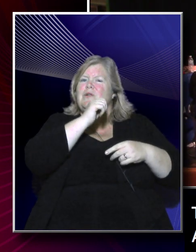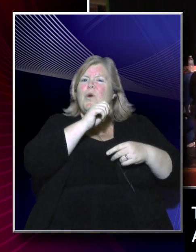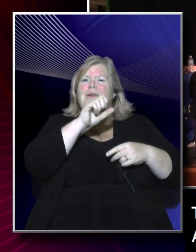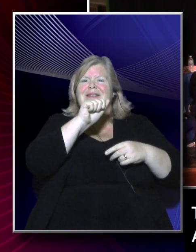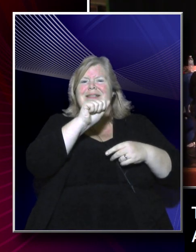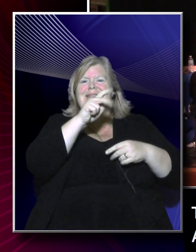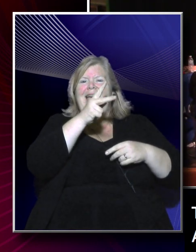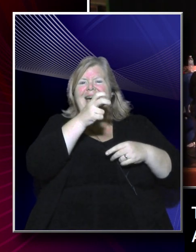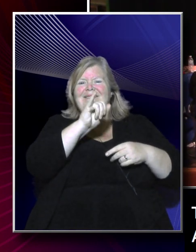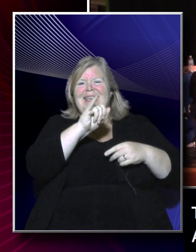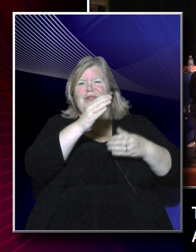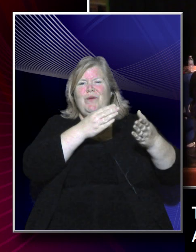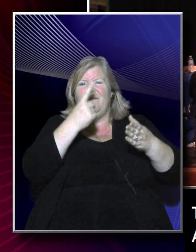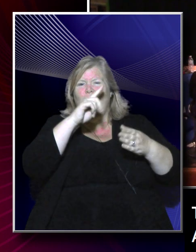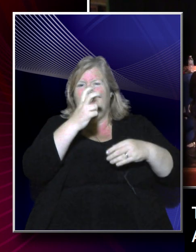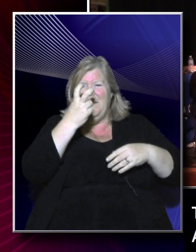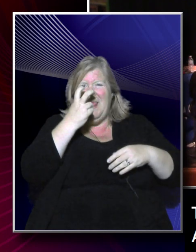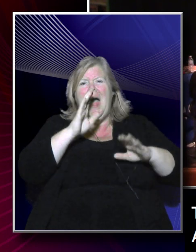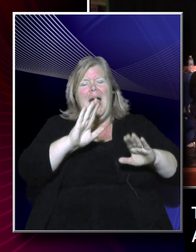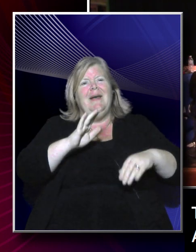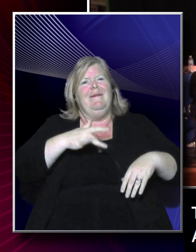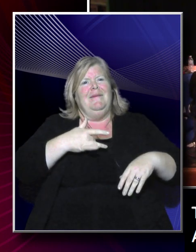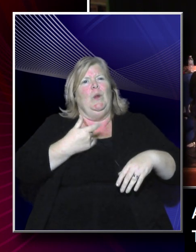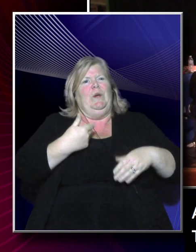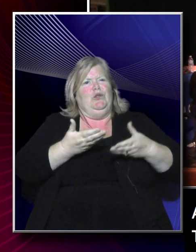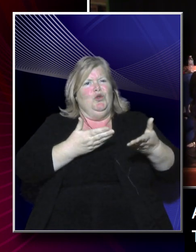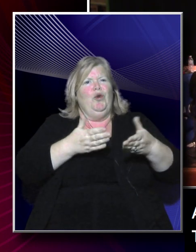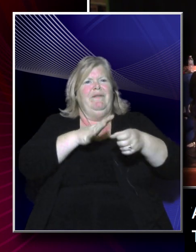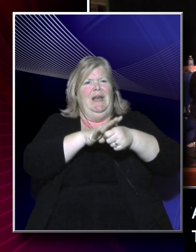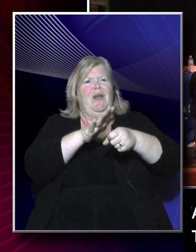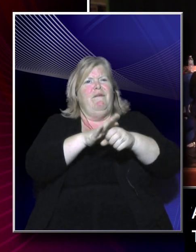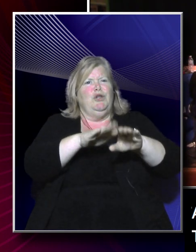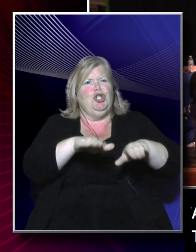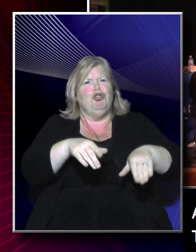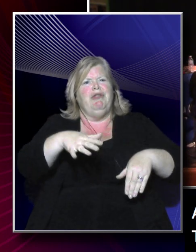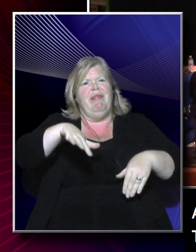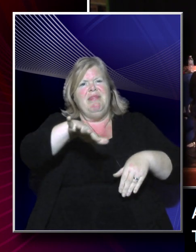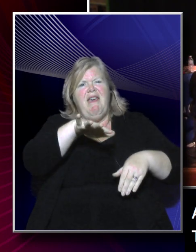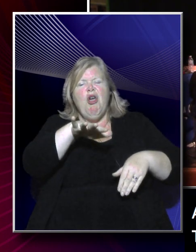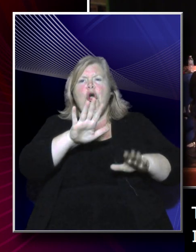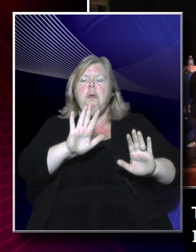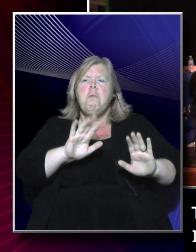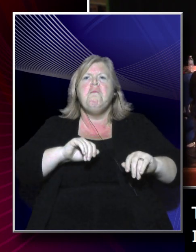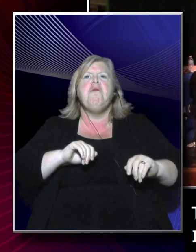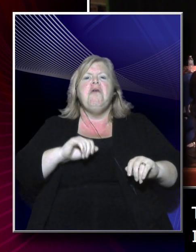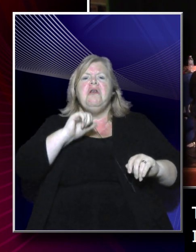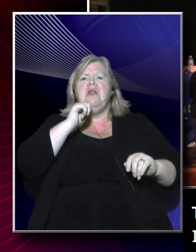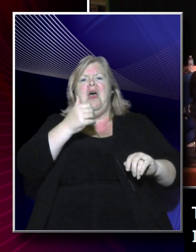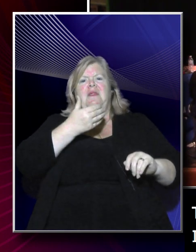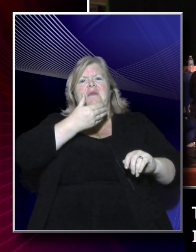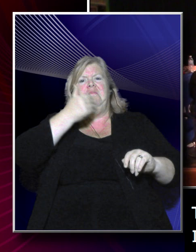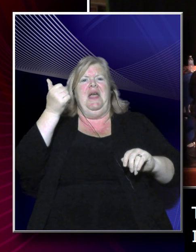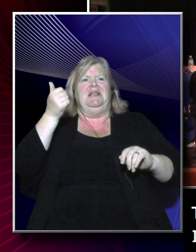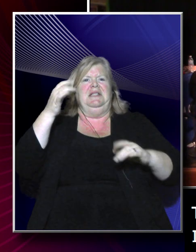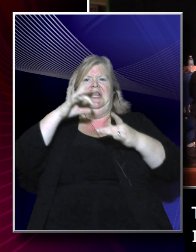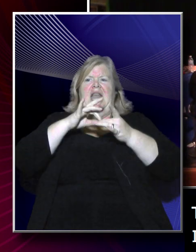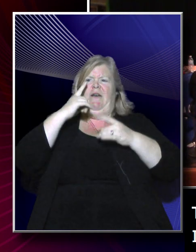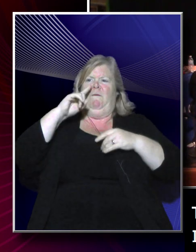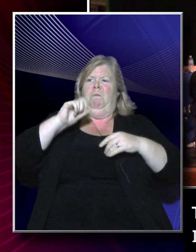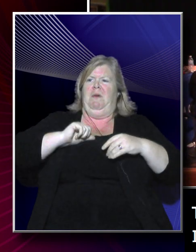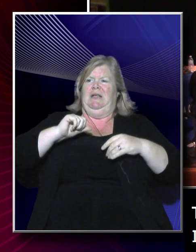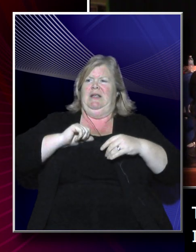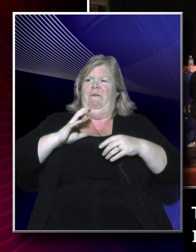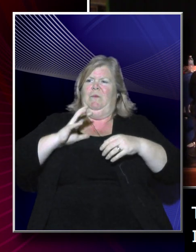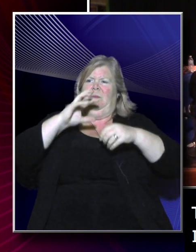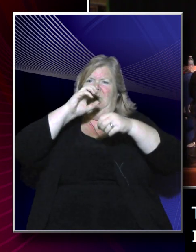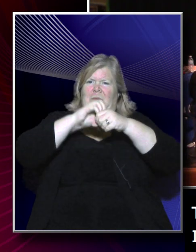for the Blind, I felt that we serve enough children that it was not probably the best connection for me to actually also be